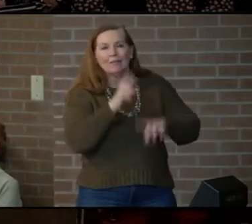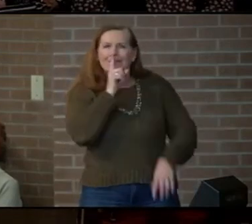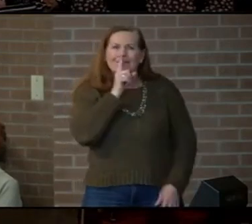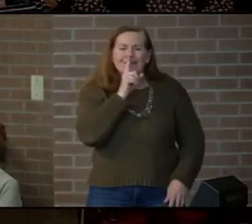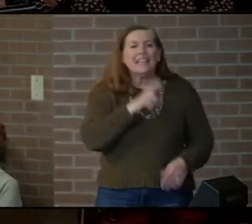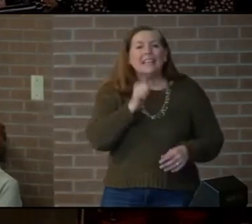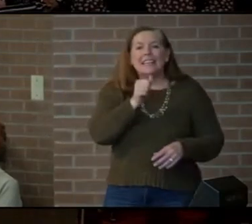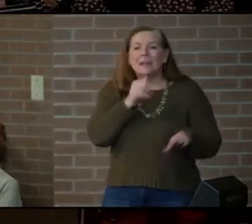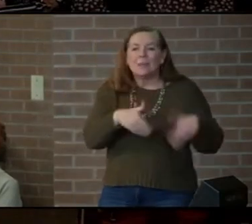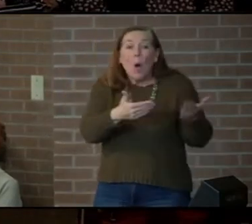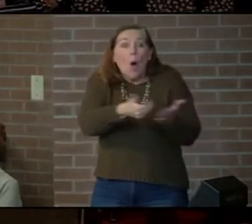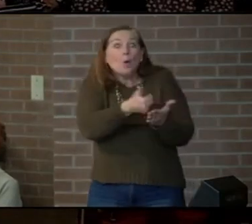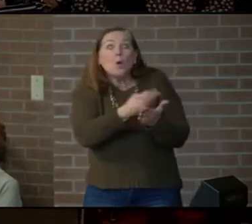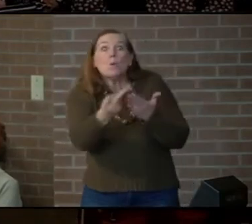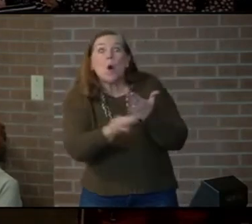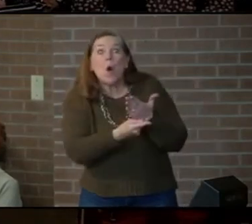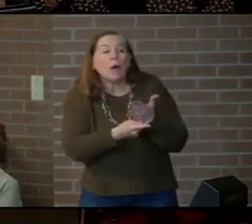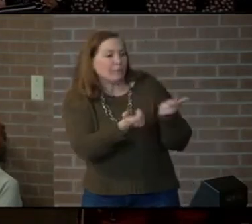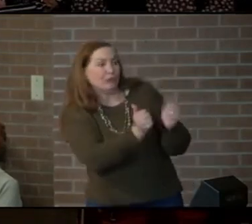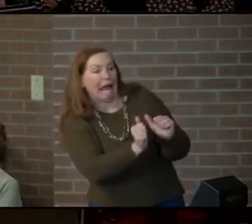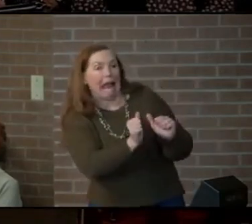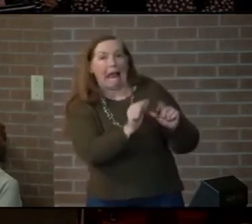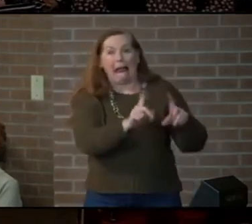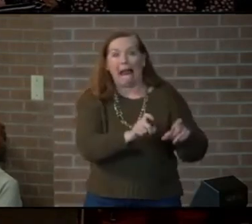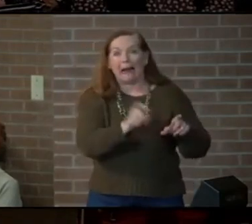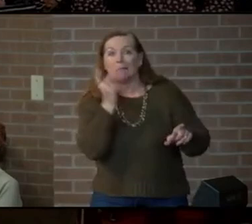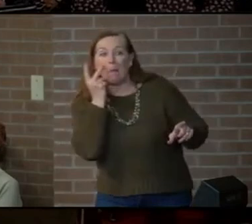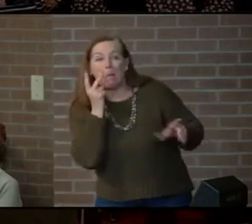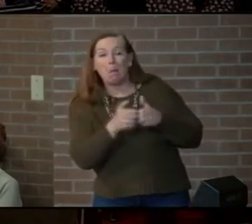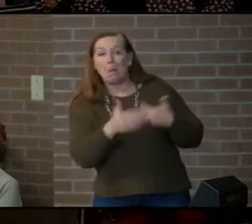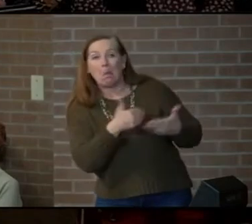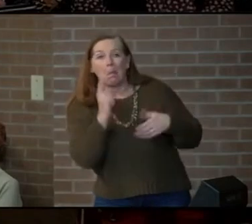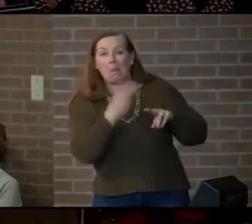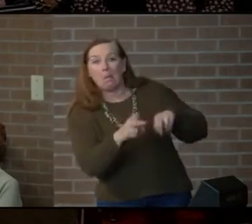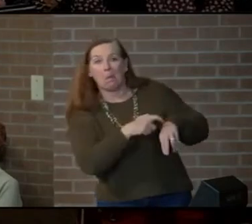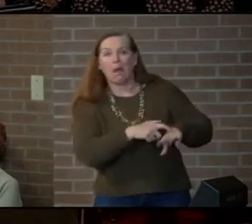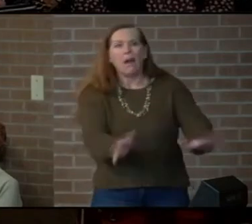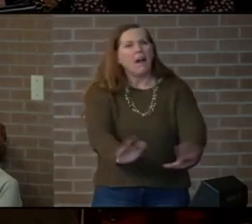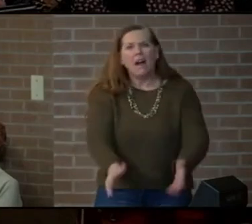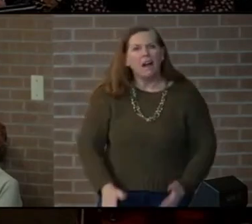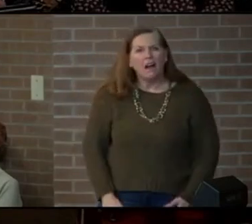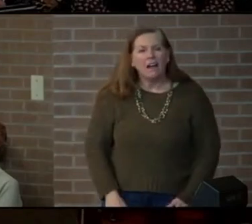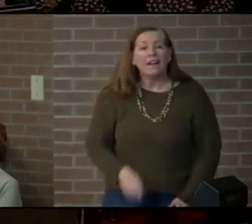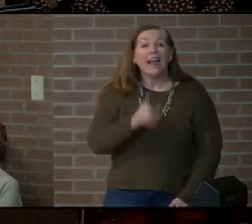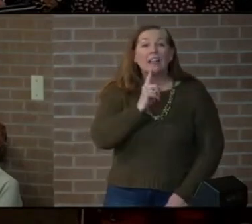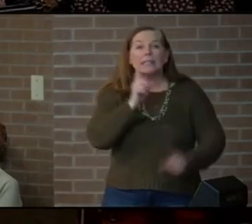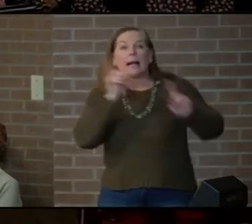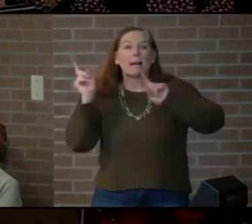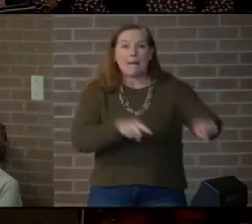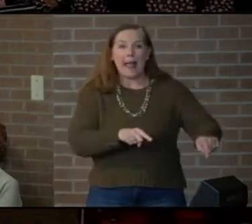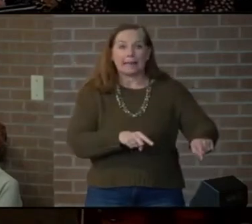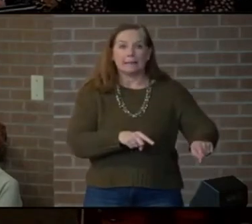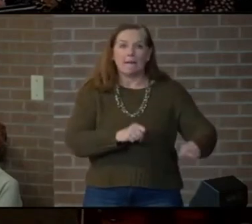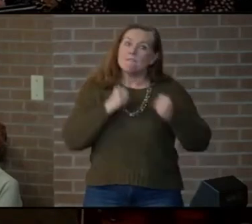this new program to just try and experiment for a little while. No, actually, it is a command. It's